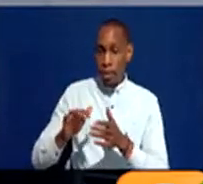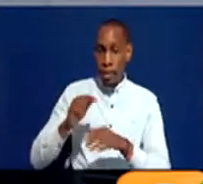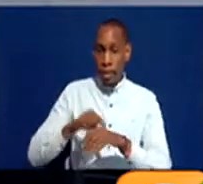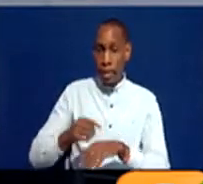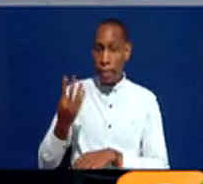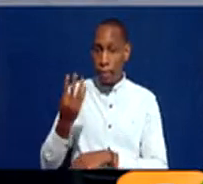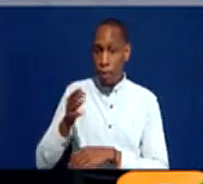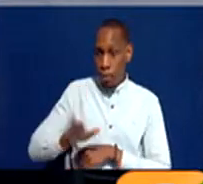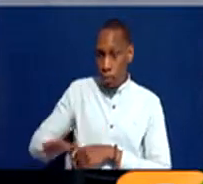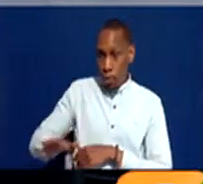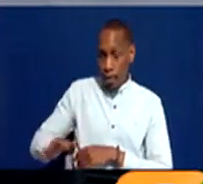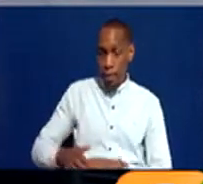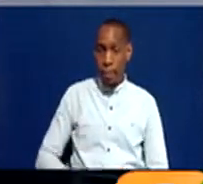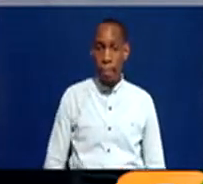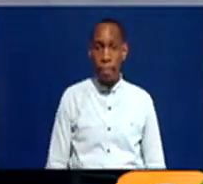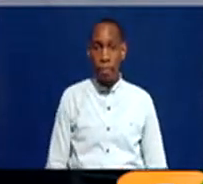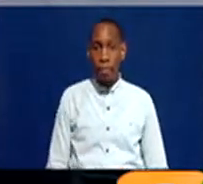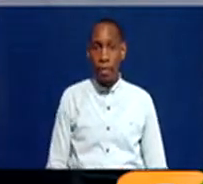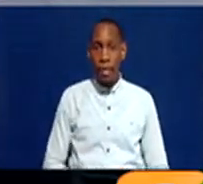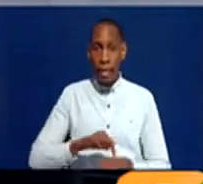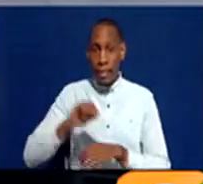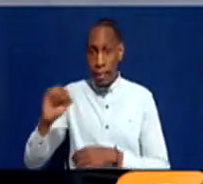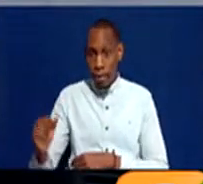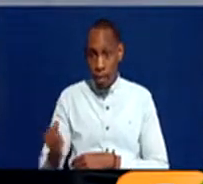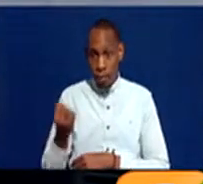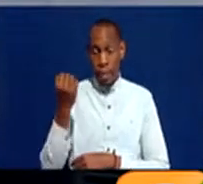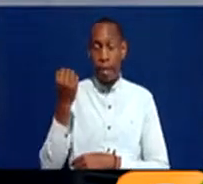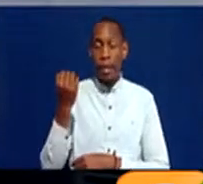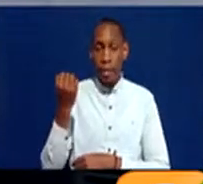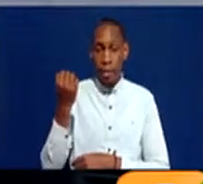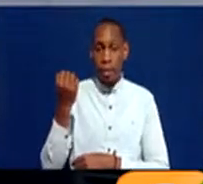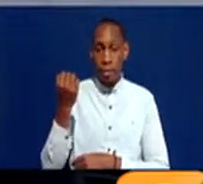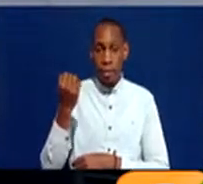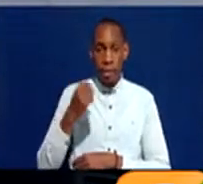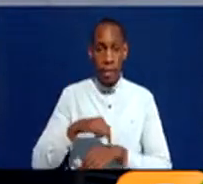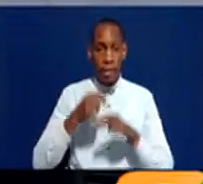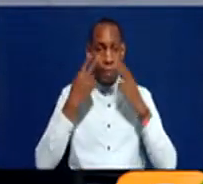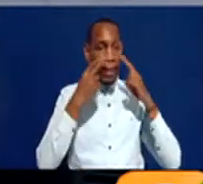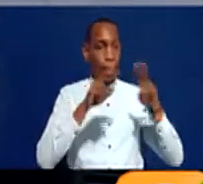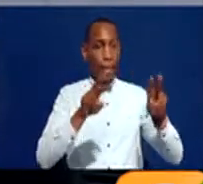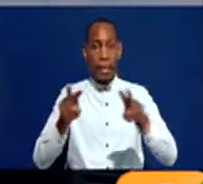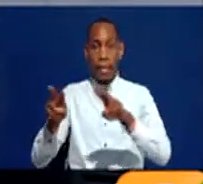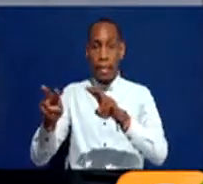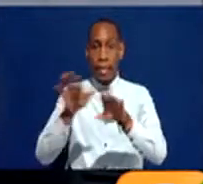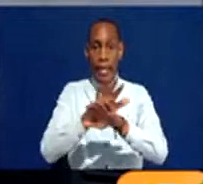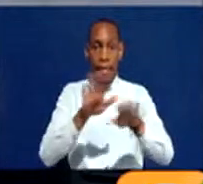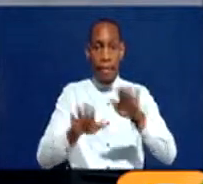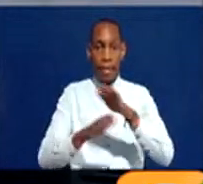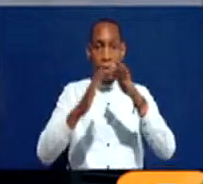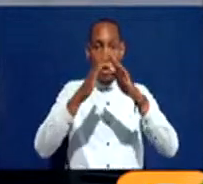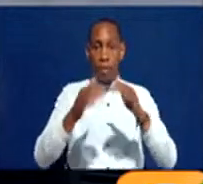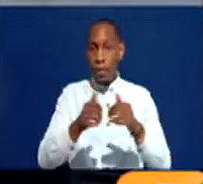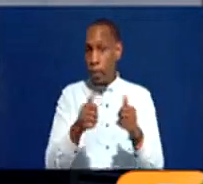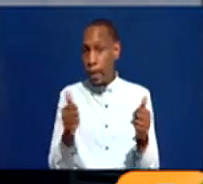around 4 in the morning. So venye niliamka nikiangalia everything in the house is scattered.